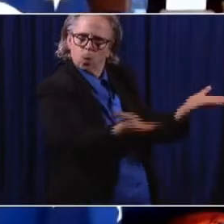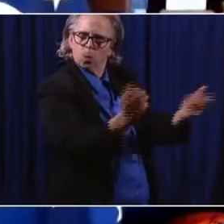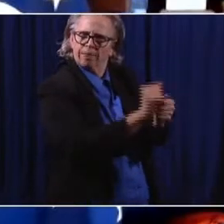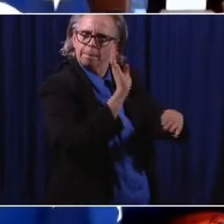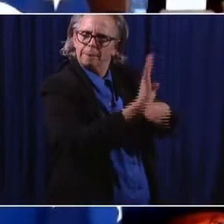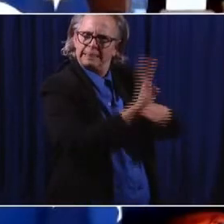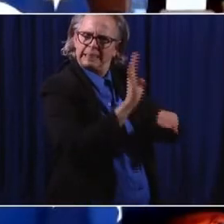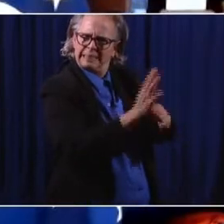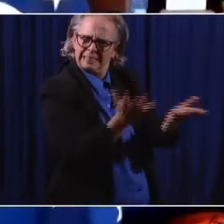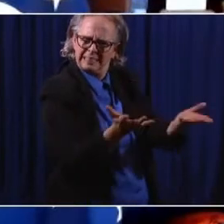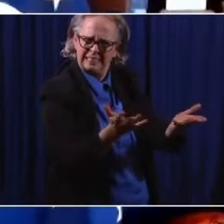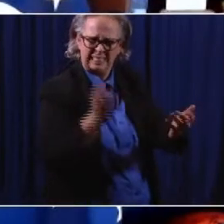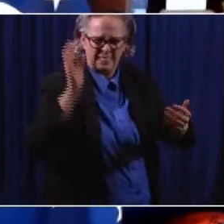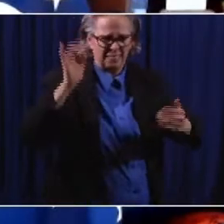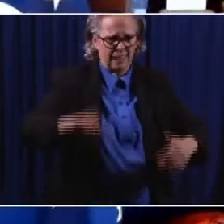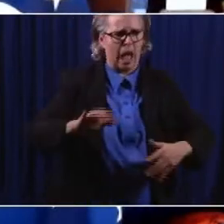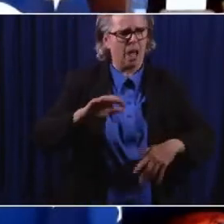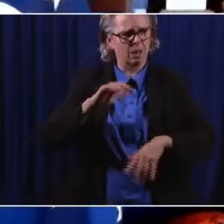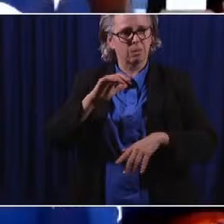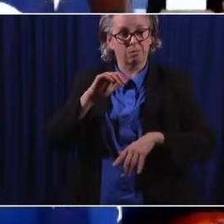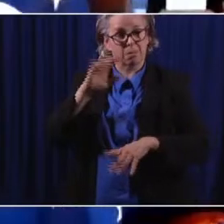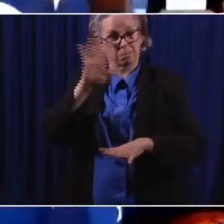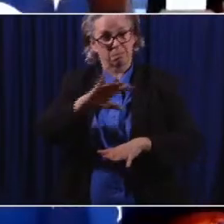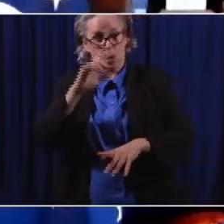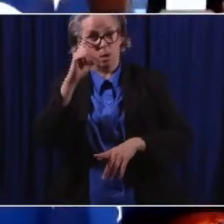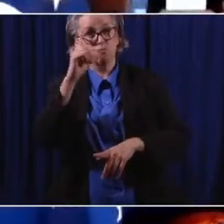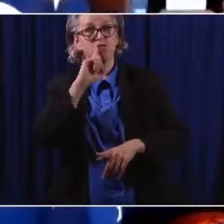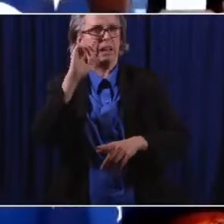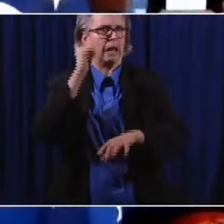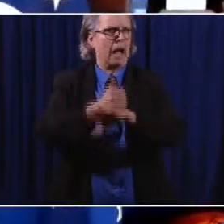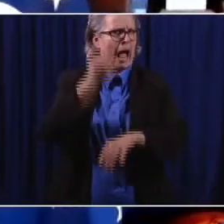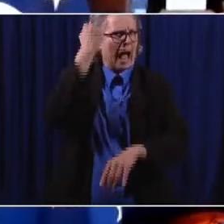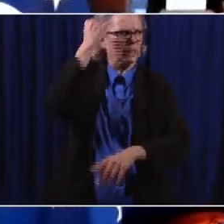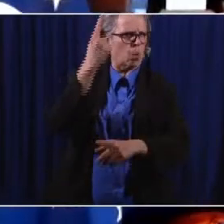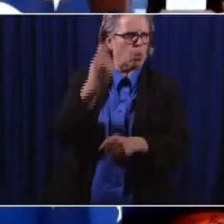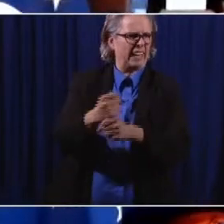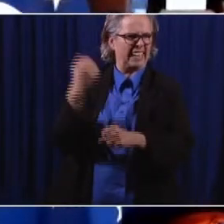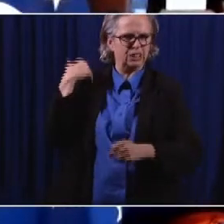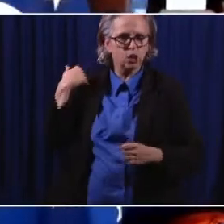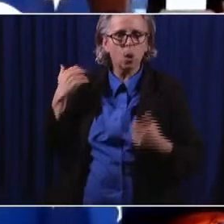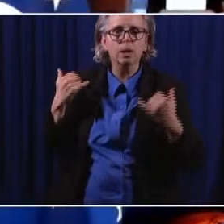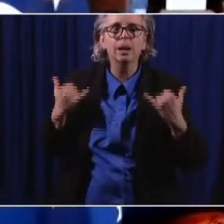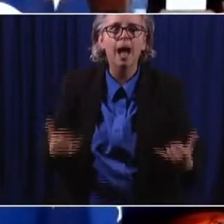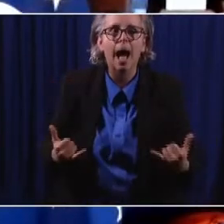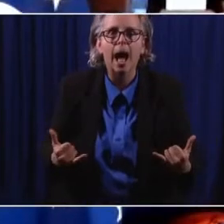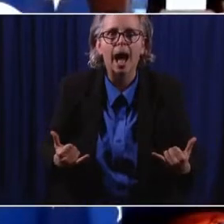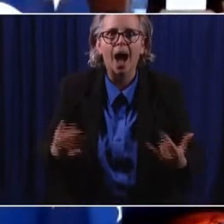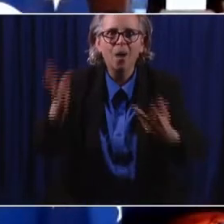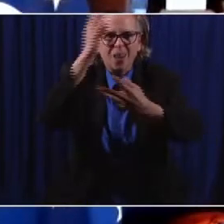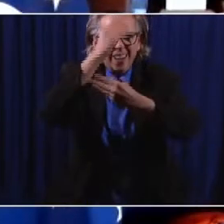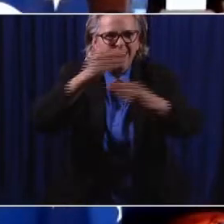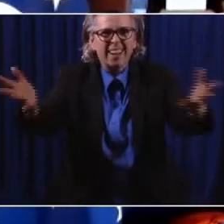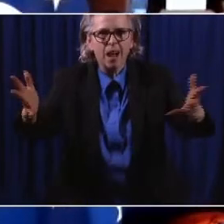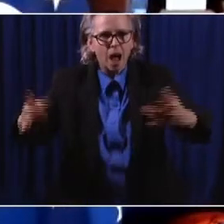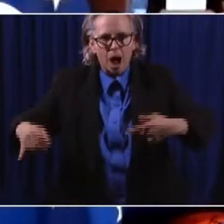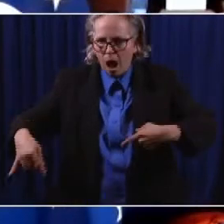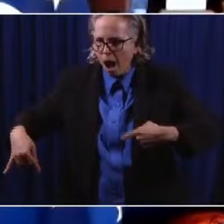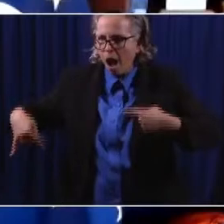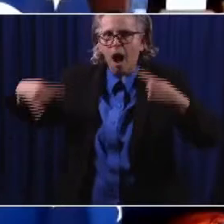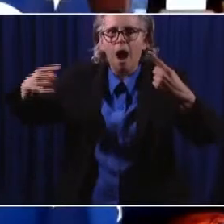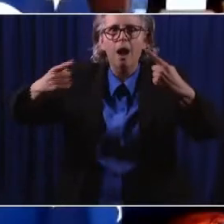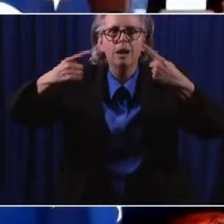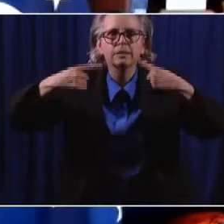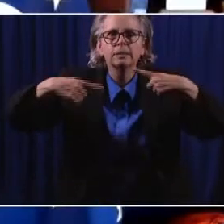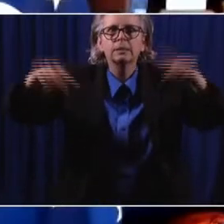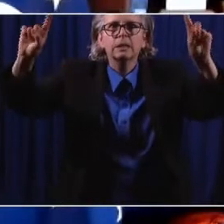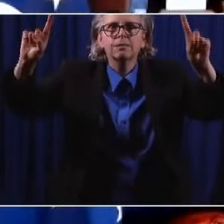stand. I had some great conversations with some of these universities to talk about their successes. Had a wonderful one